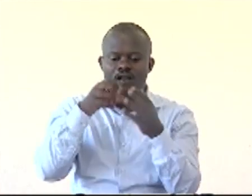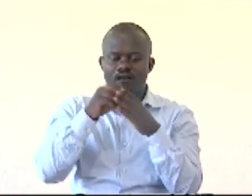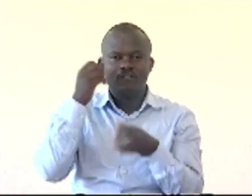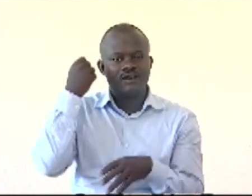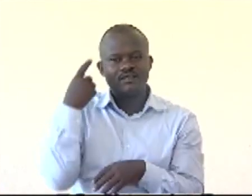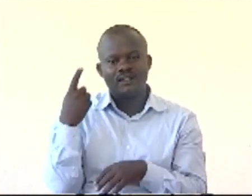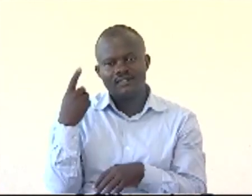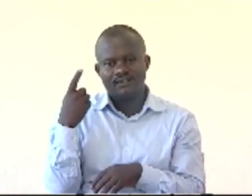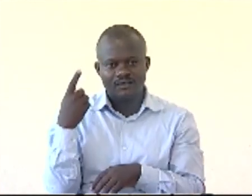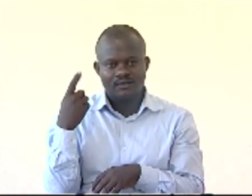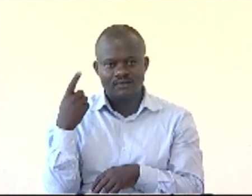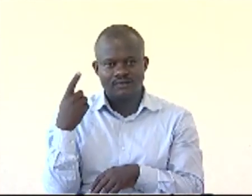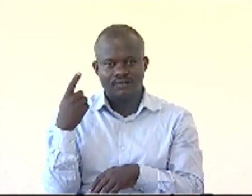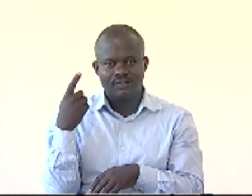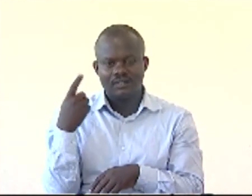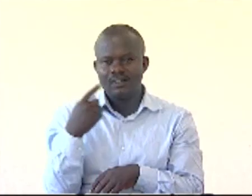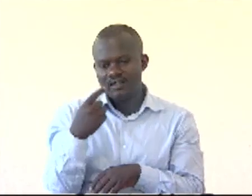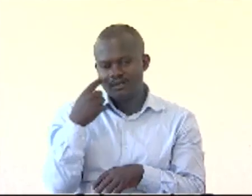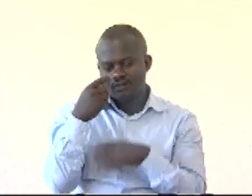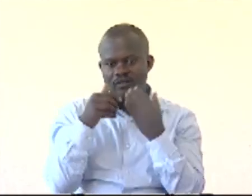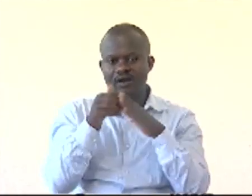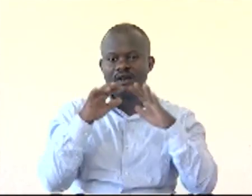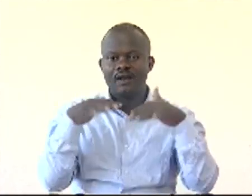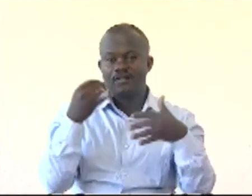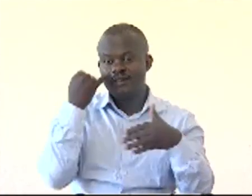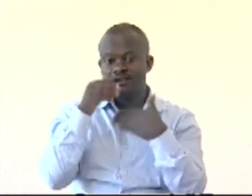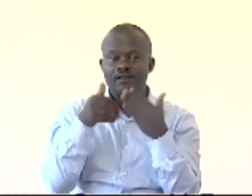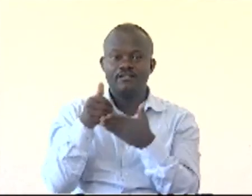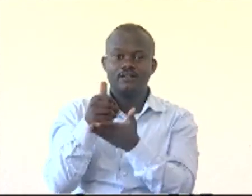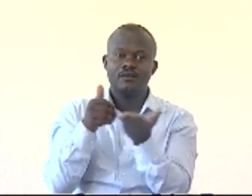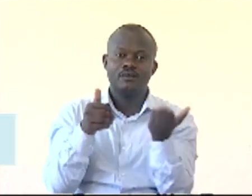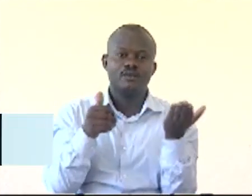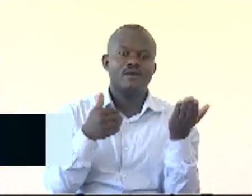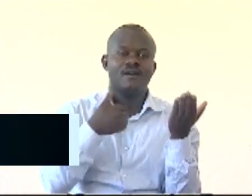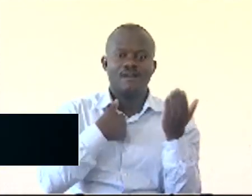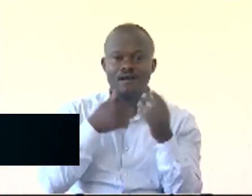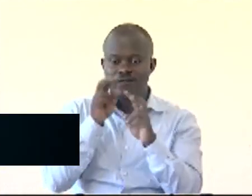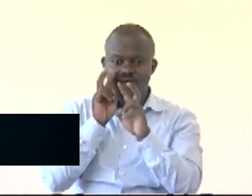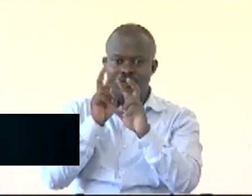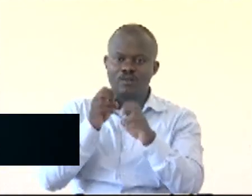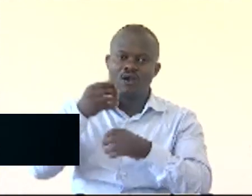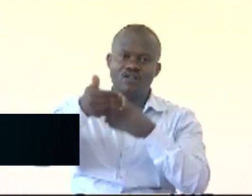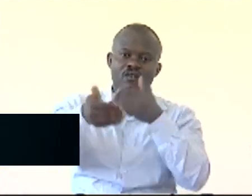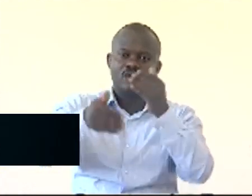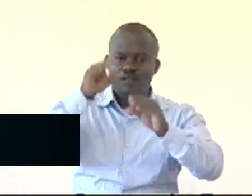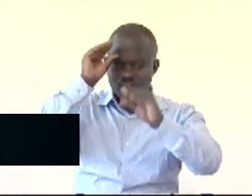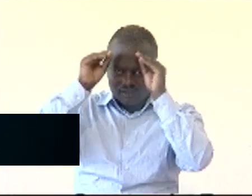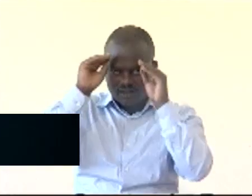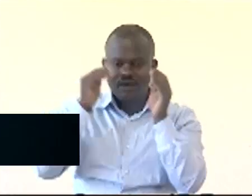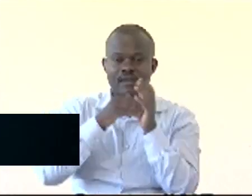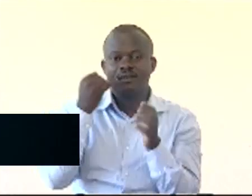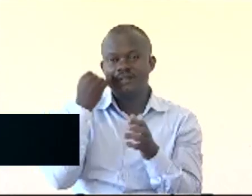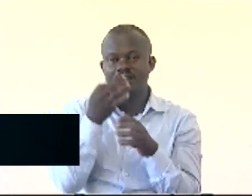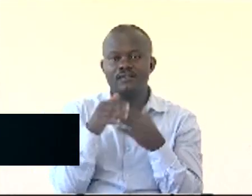understanding, to find out if you have followed all the steps of the lesson and if you